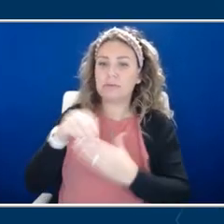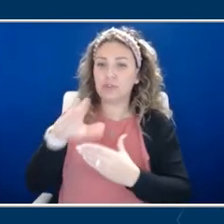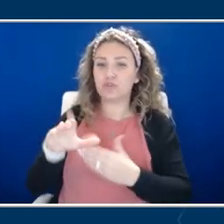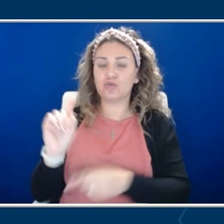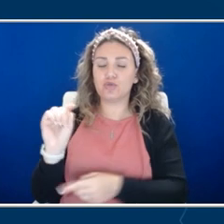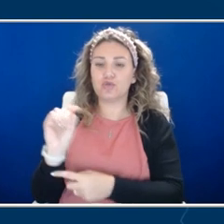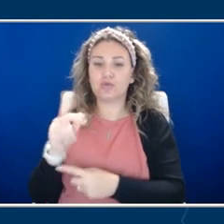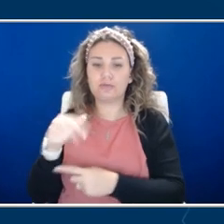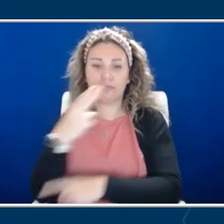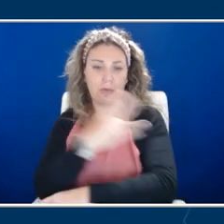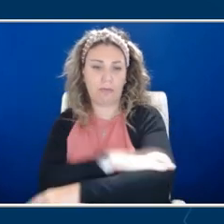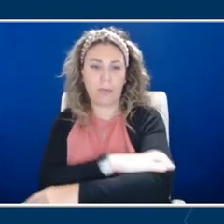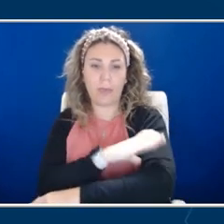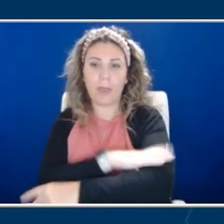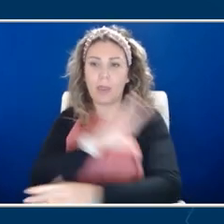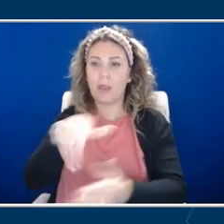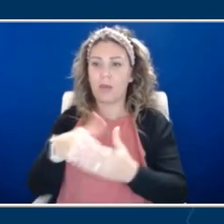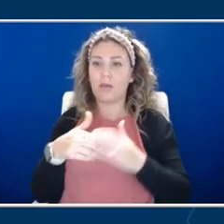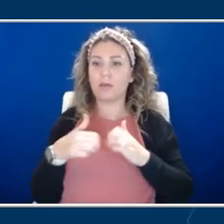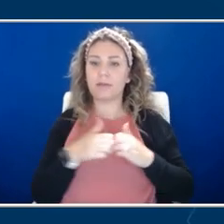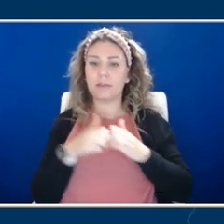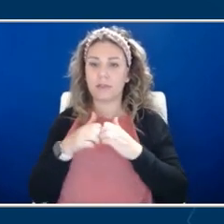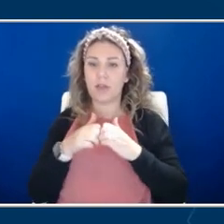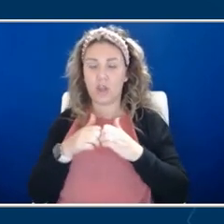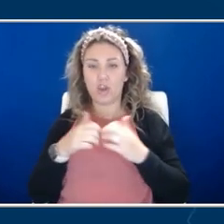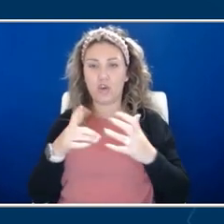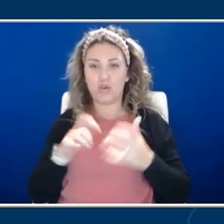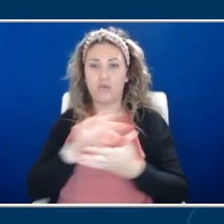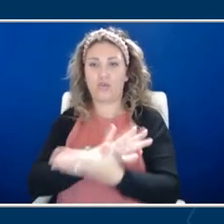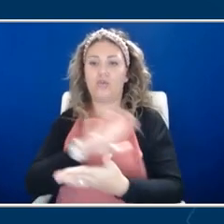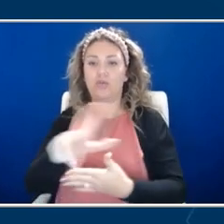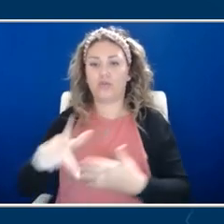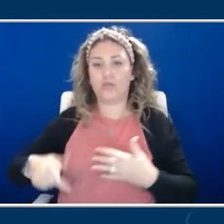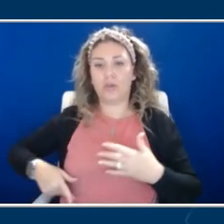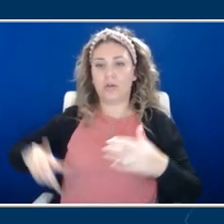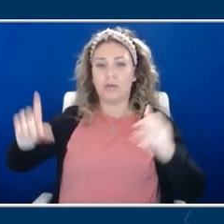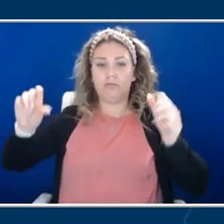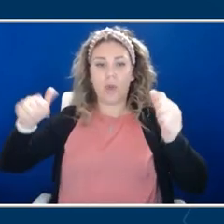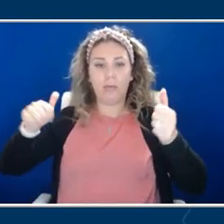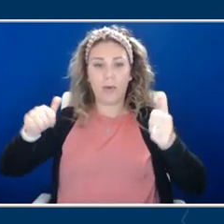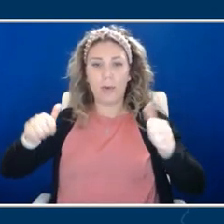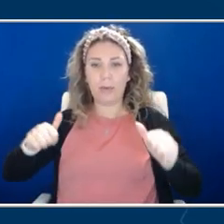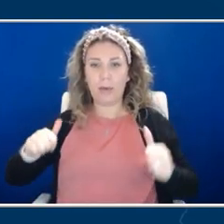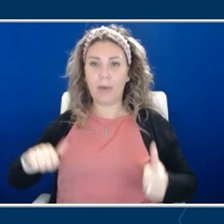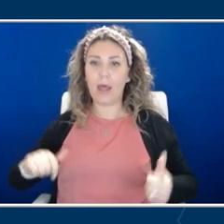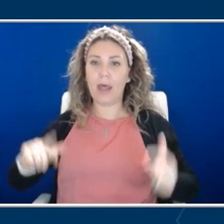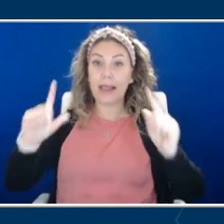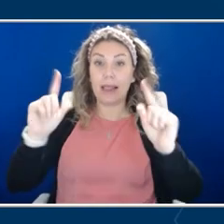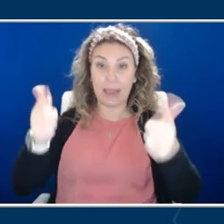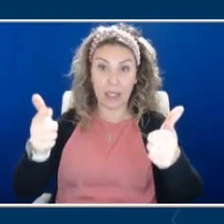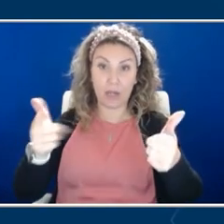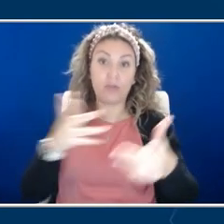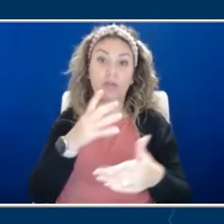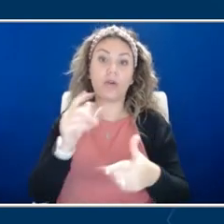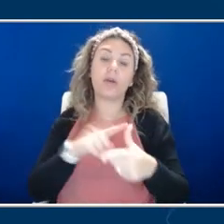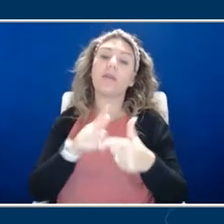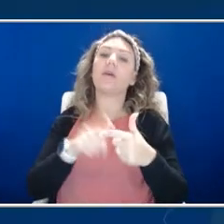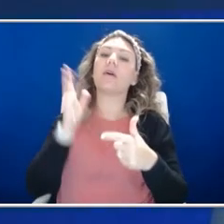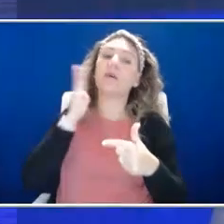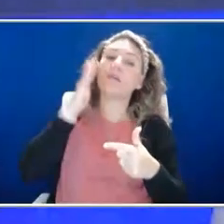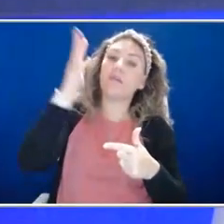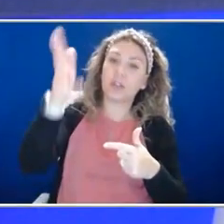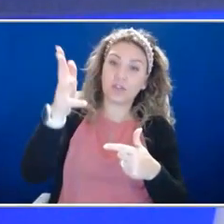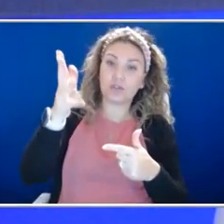together conspire to cause your kidneys to deteriorate slowly over time so that you eventually can get kidney